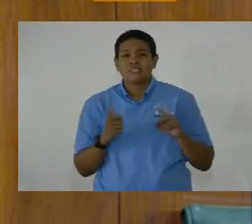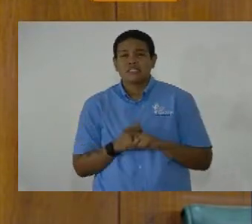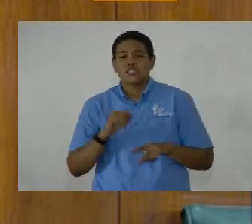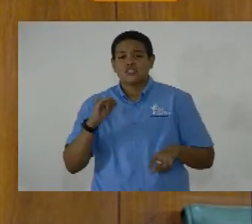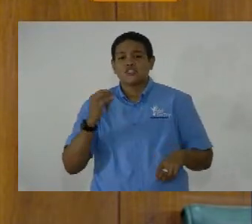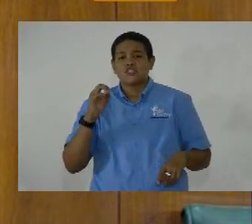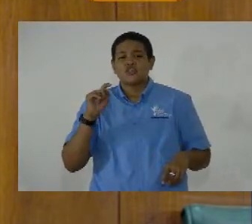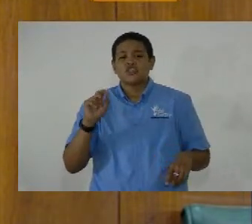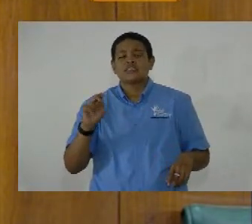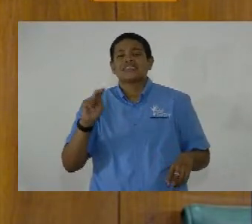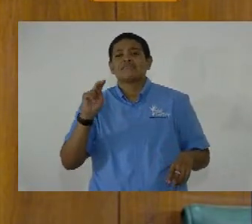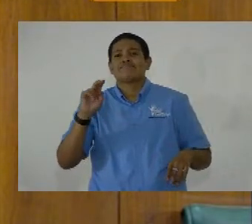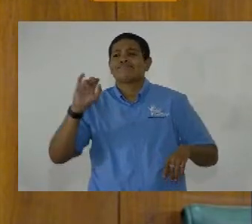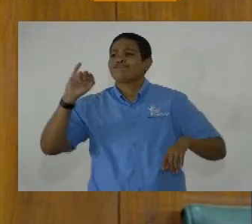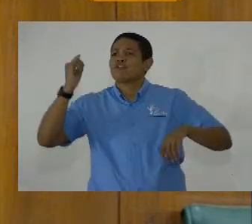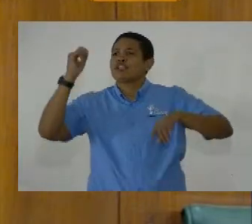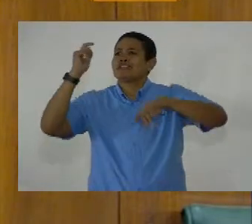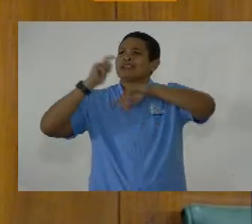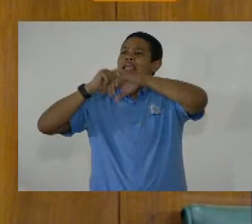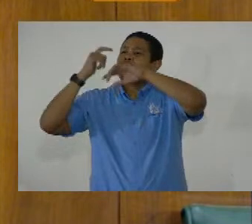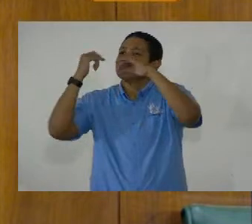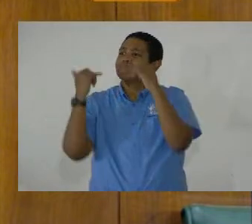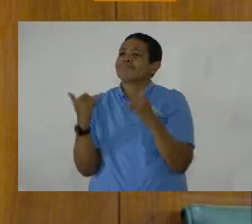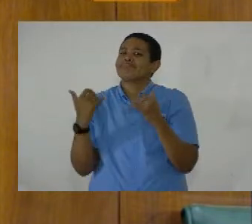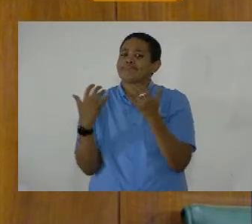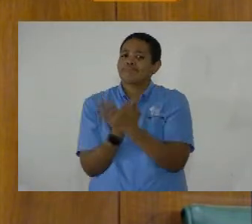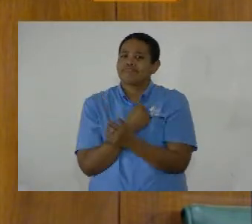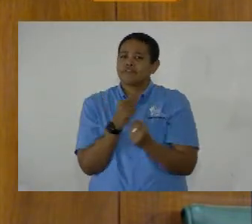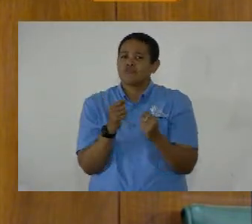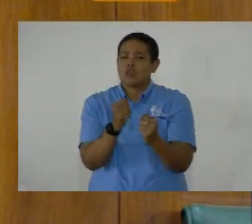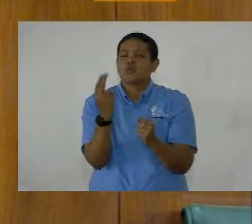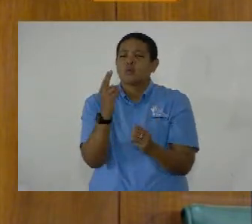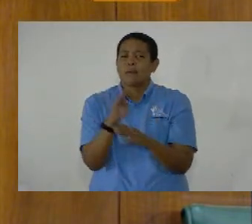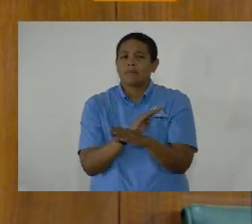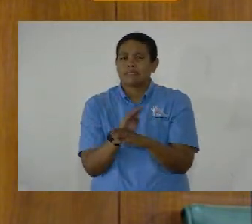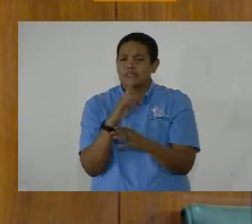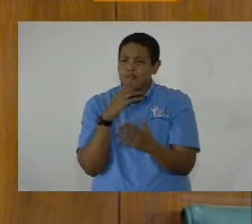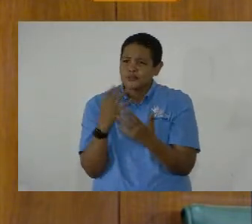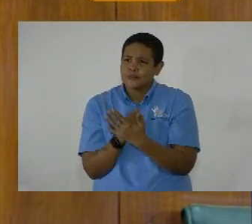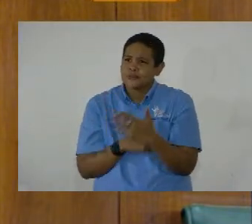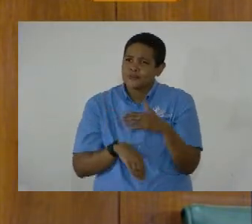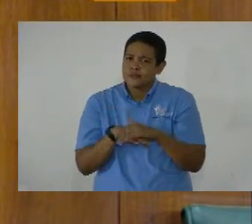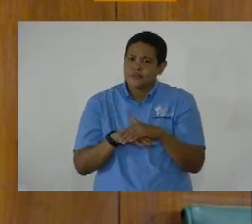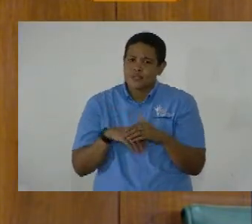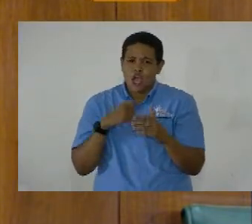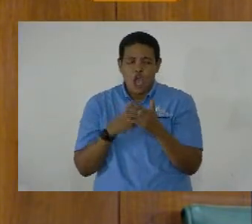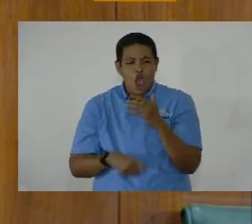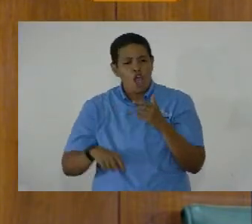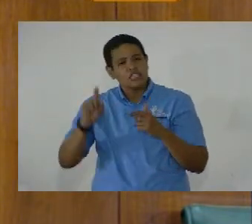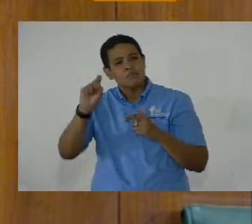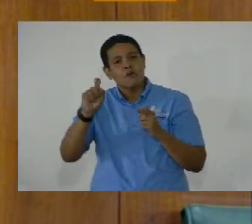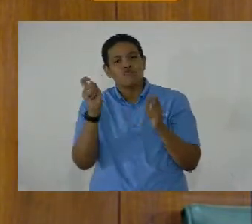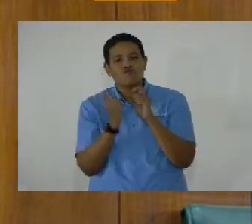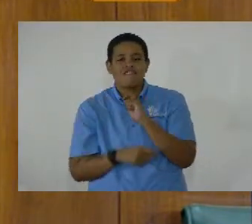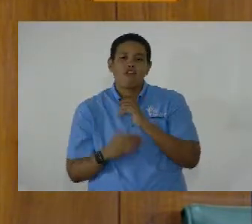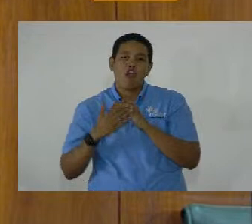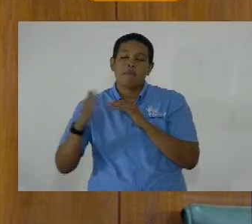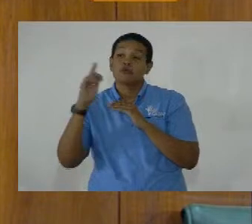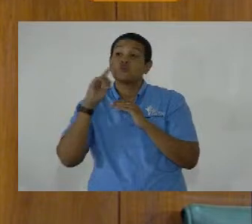just-in-time strategy currently used by businesses to optimize costs must be reformed